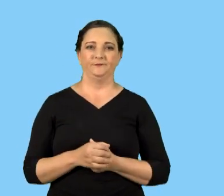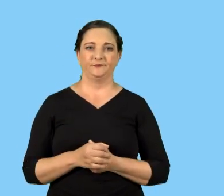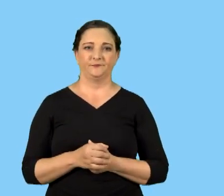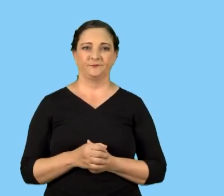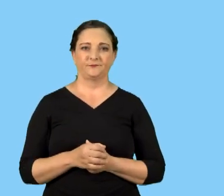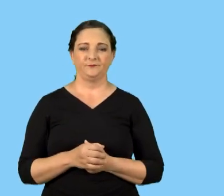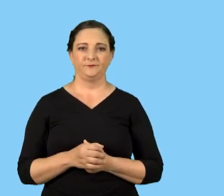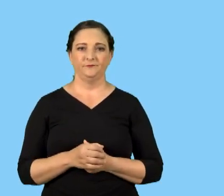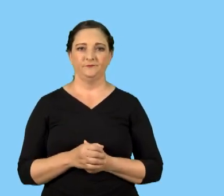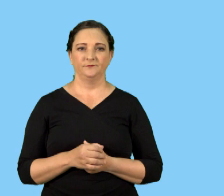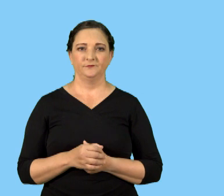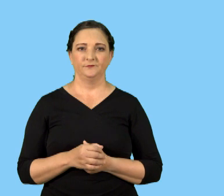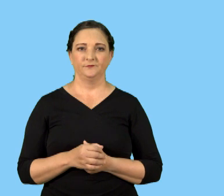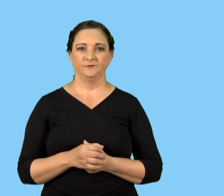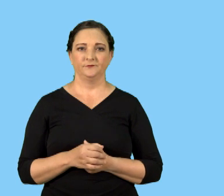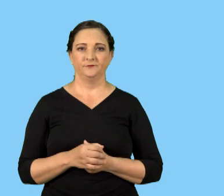Moisture.